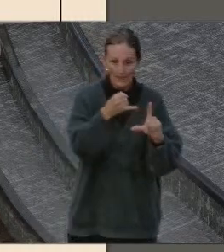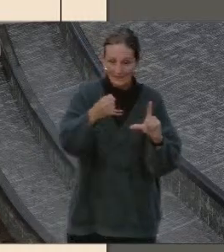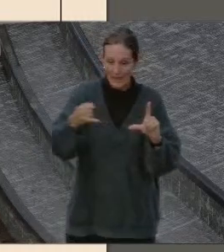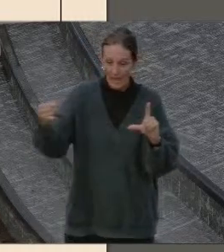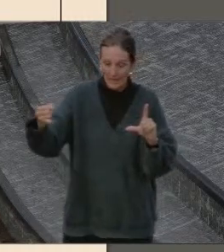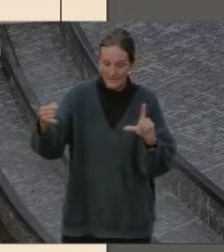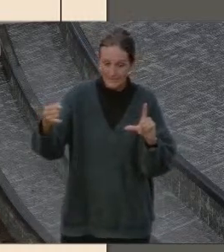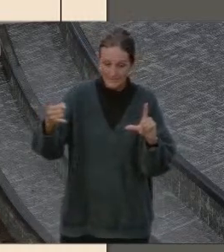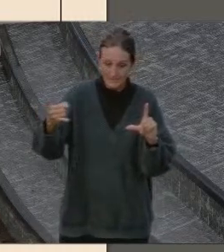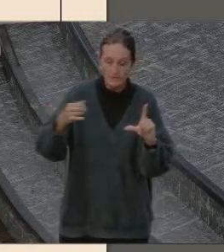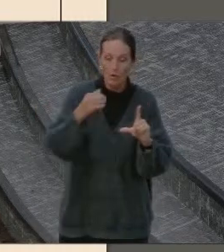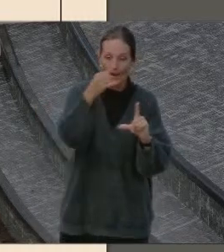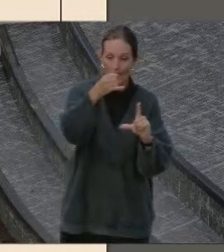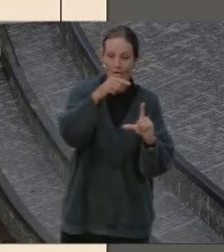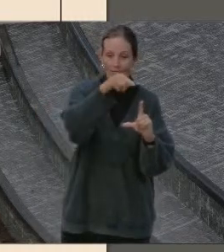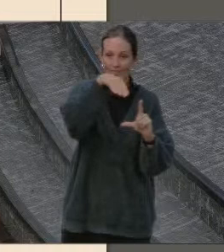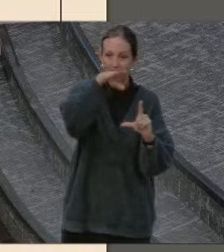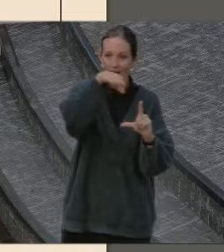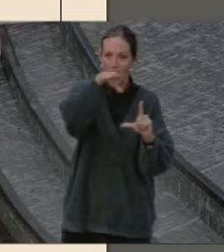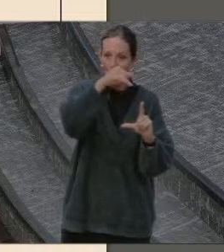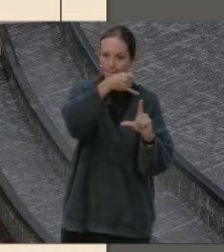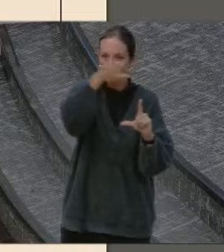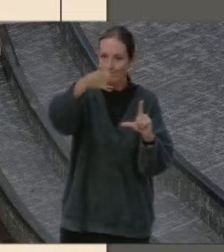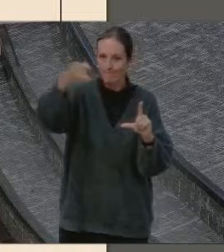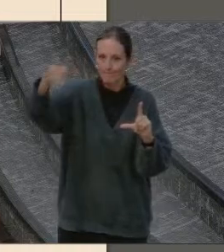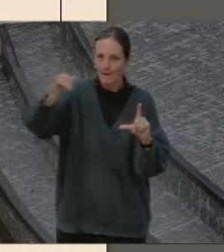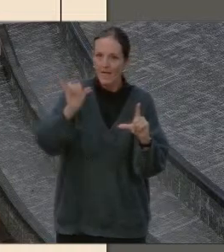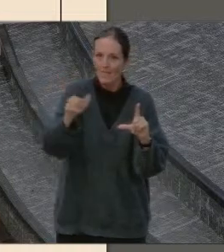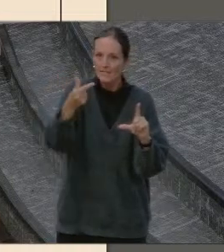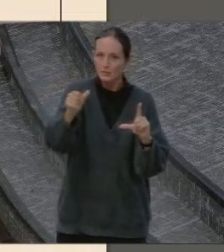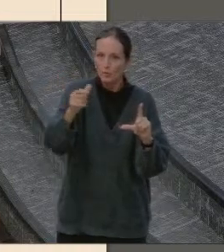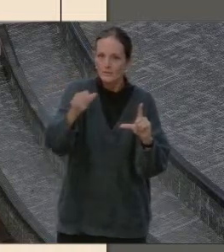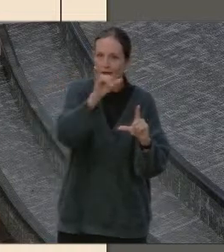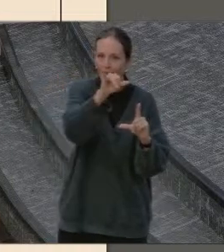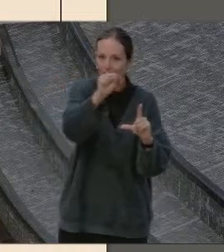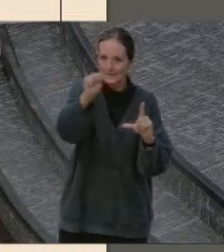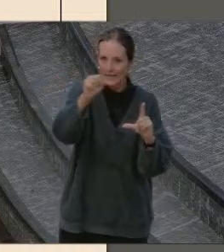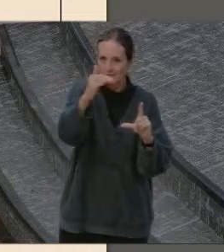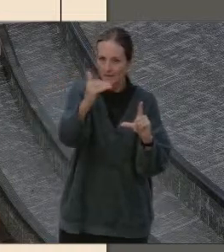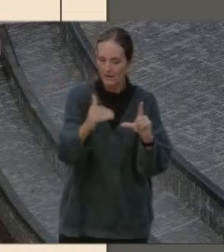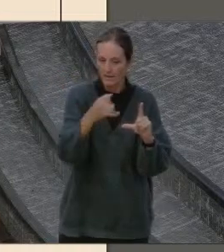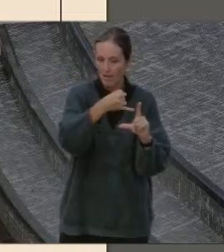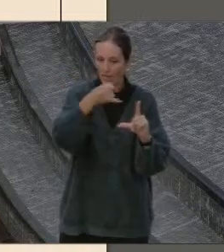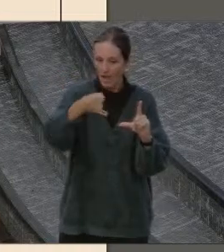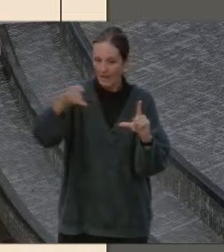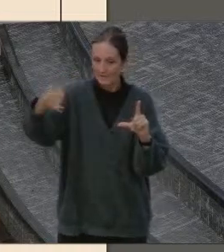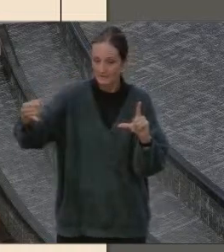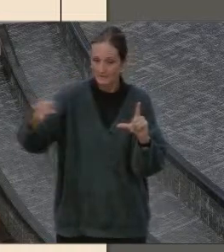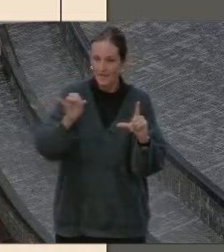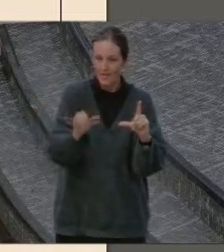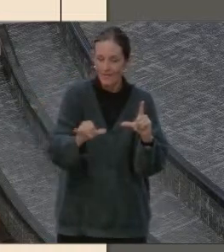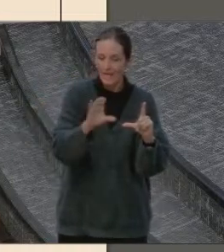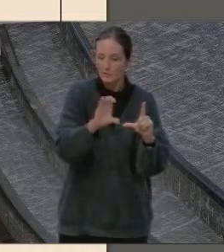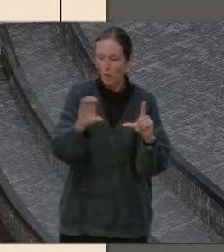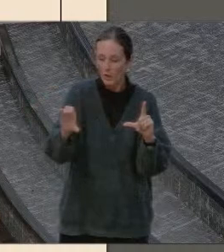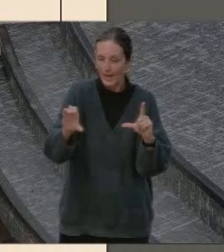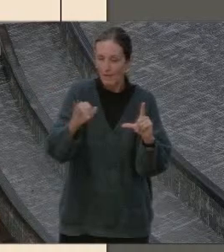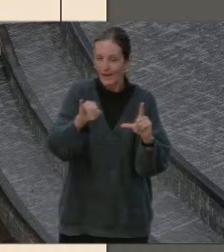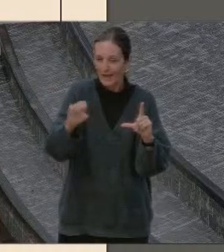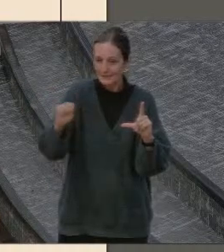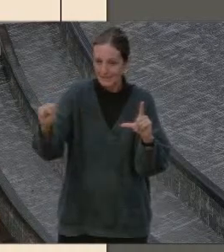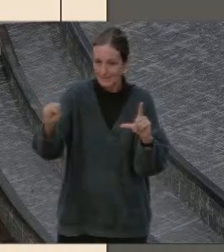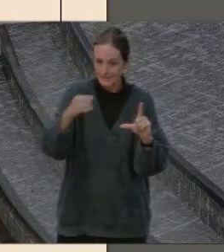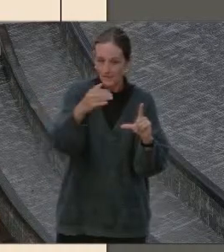furthest at the top is Georgia ISS. Right below that is Clark County